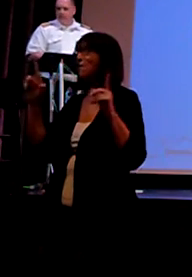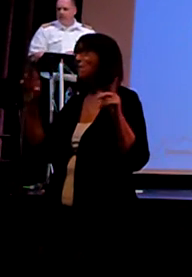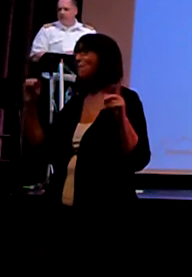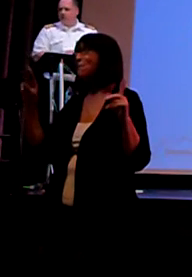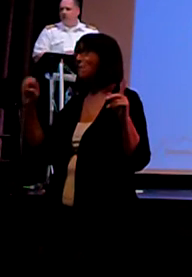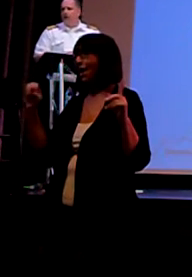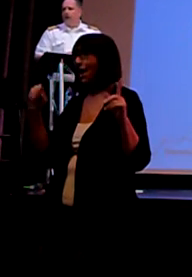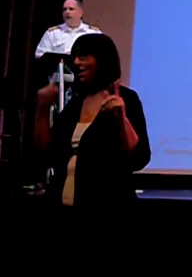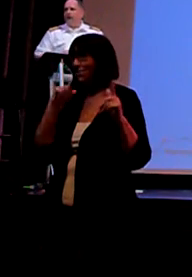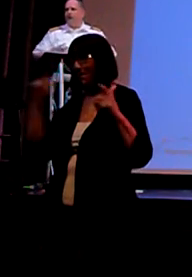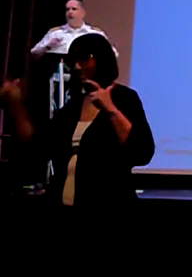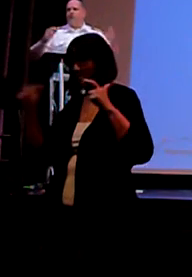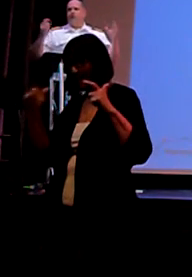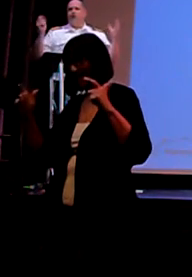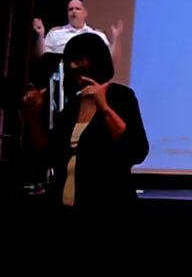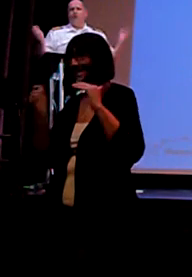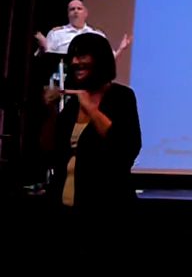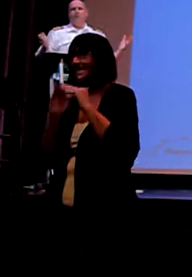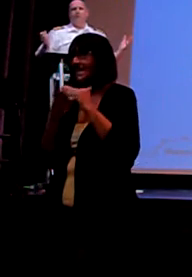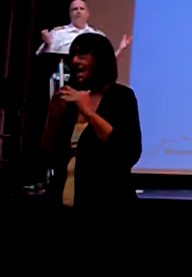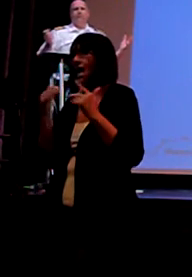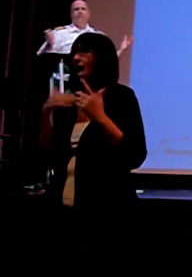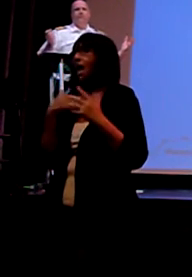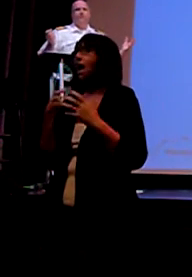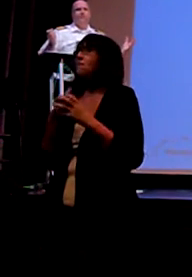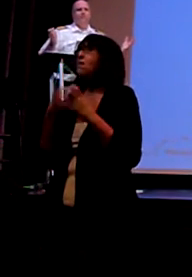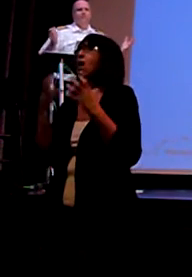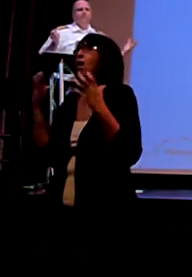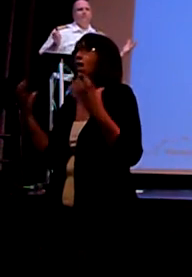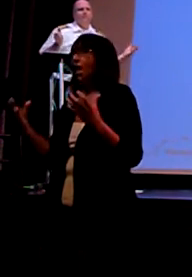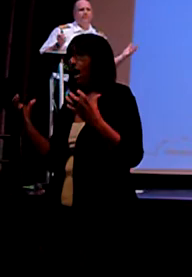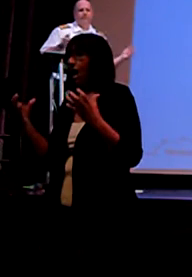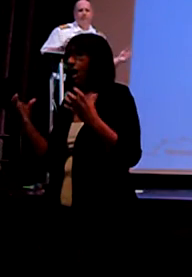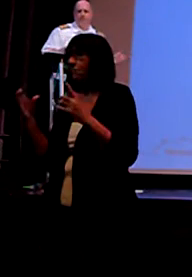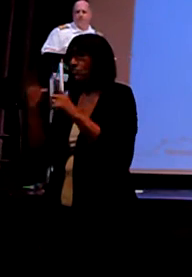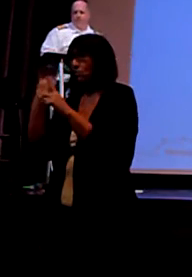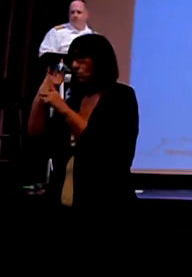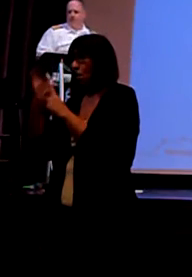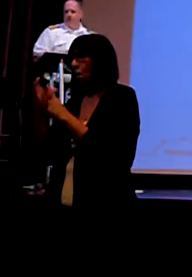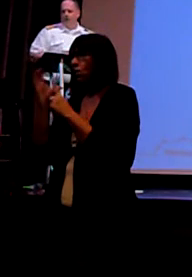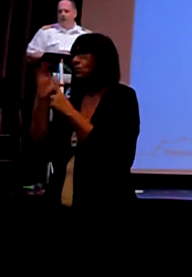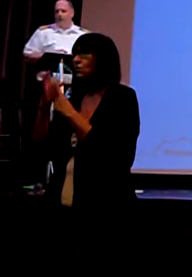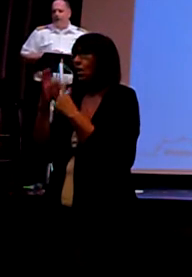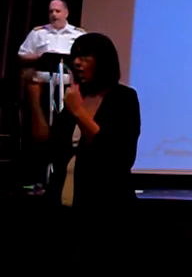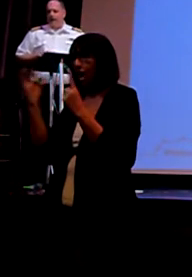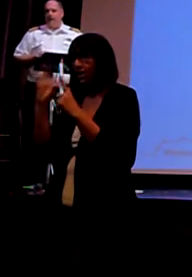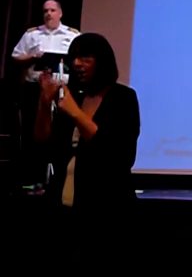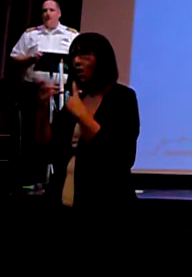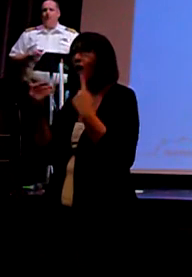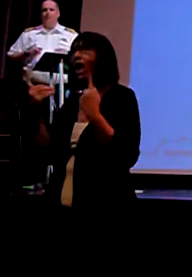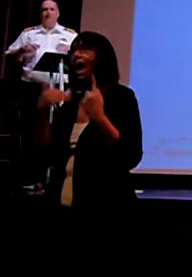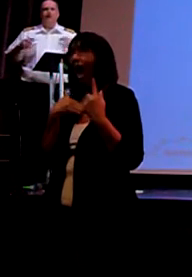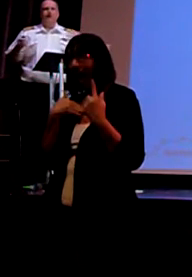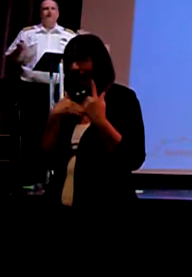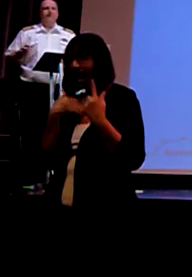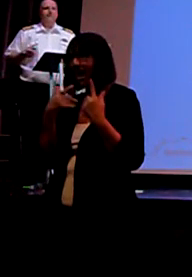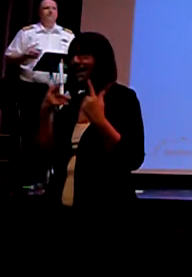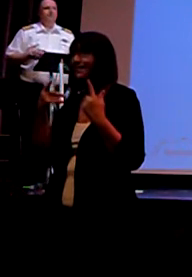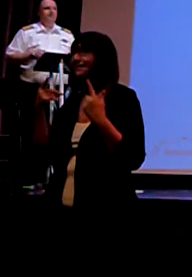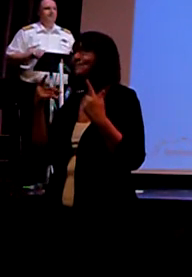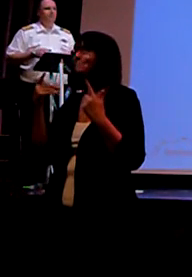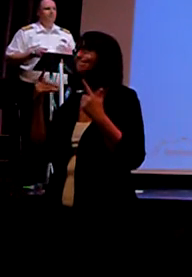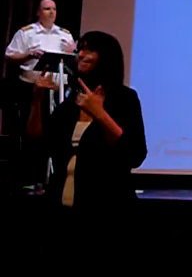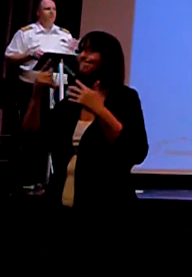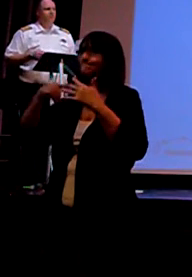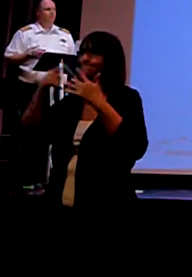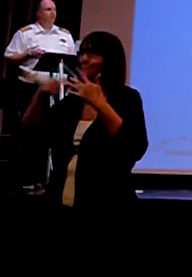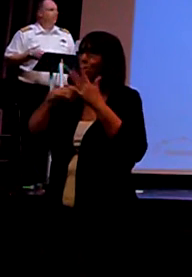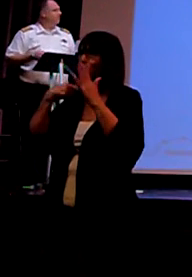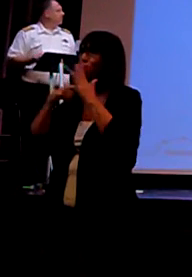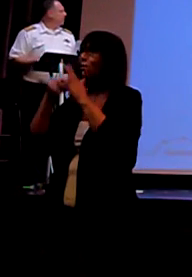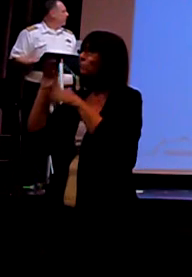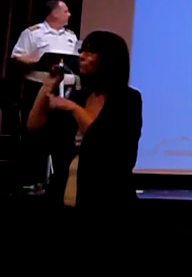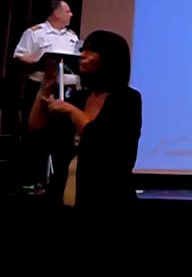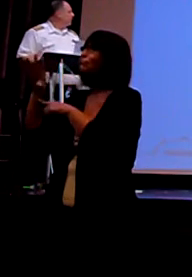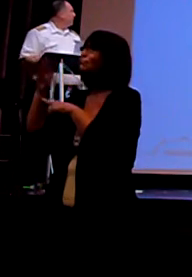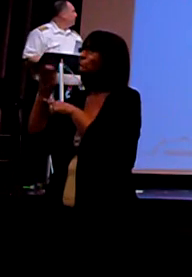It's a big city, and it has a lot of culture, of course. A lot of the highlights that I'm going to show